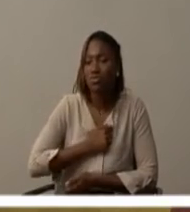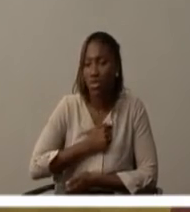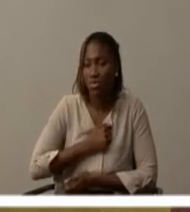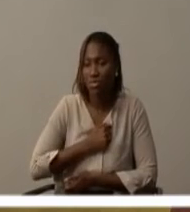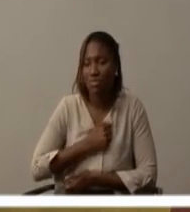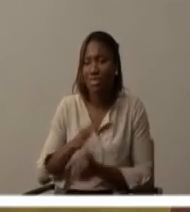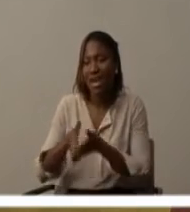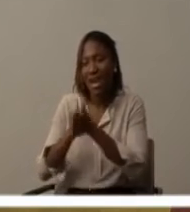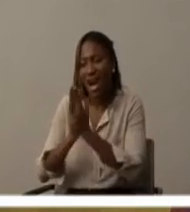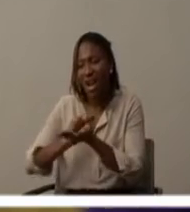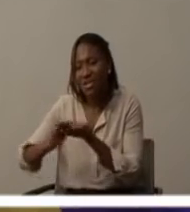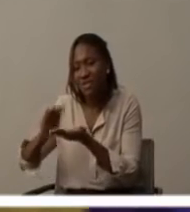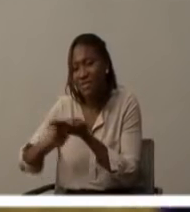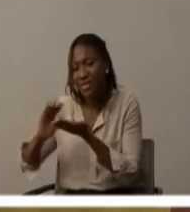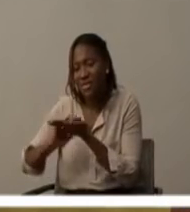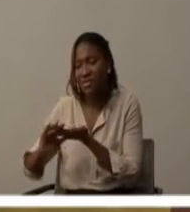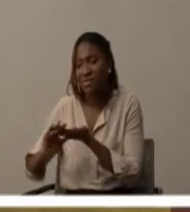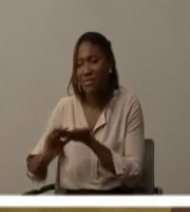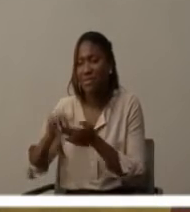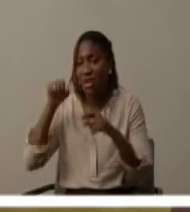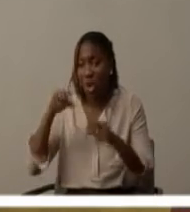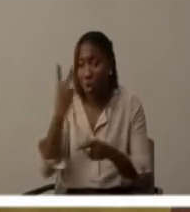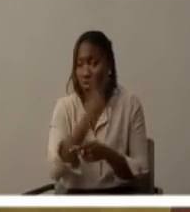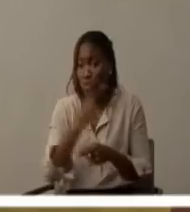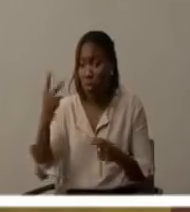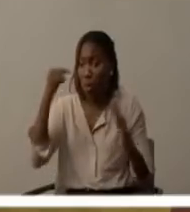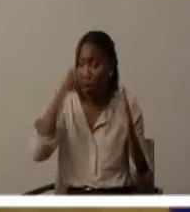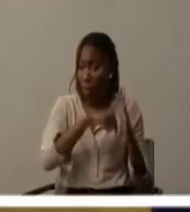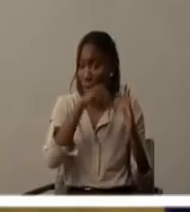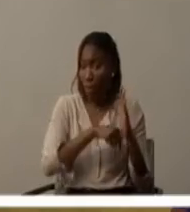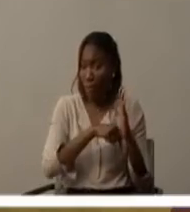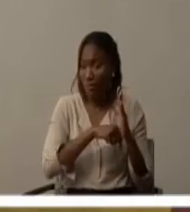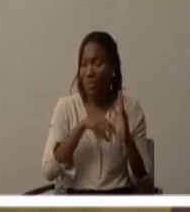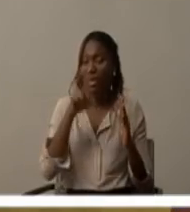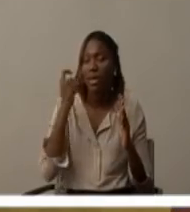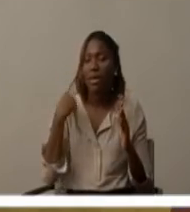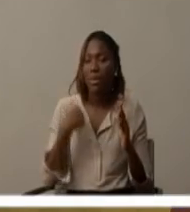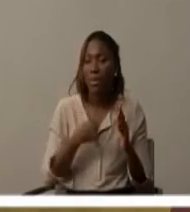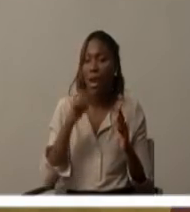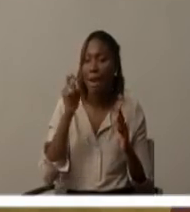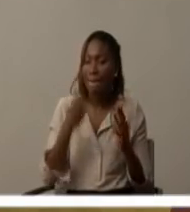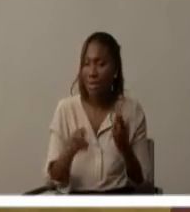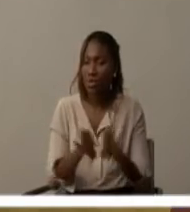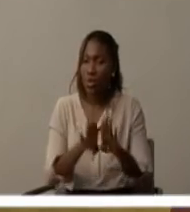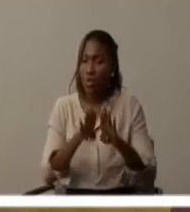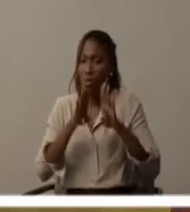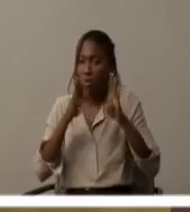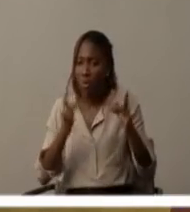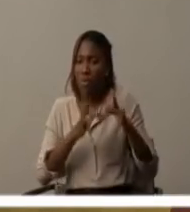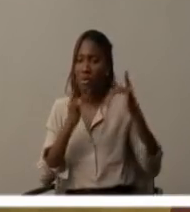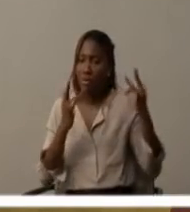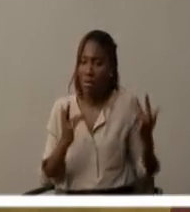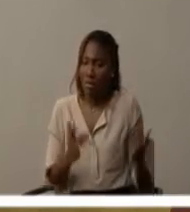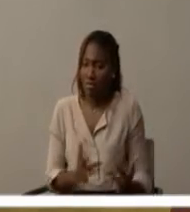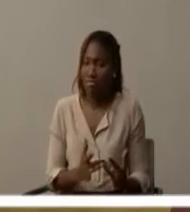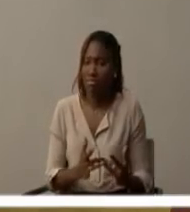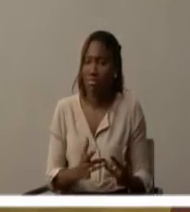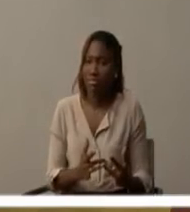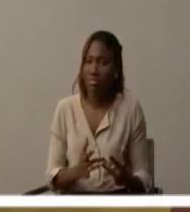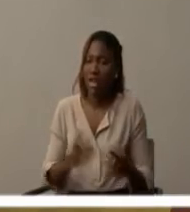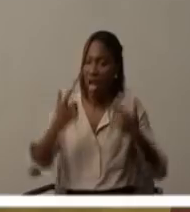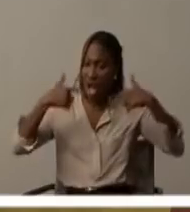and let us allow this 2 weeks be a time of moving the stone starting that forgiveness work, and